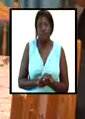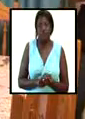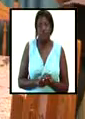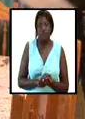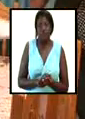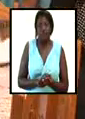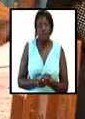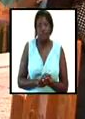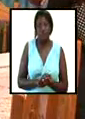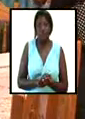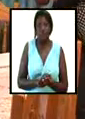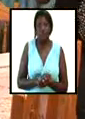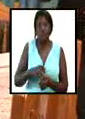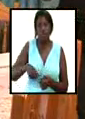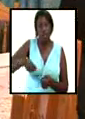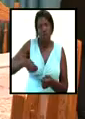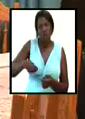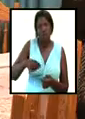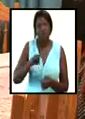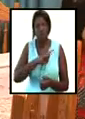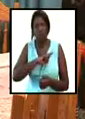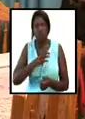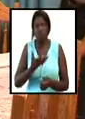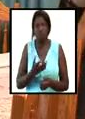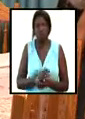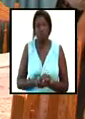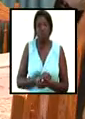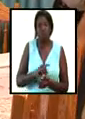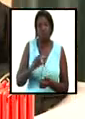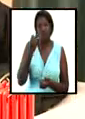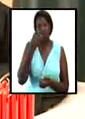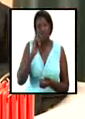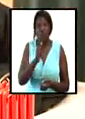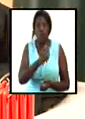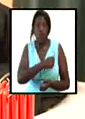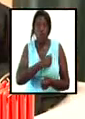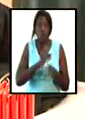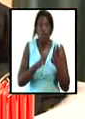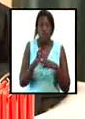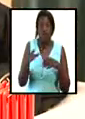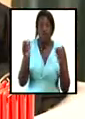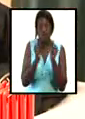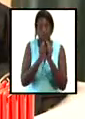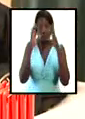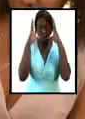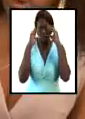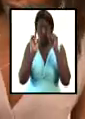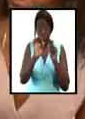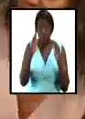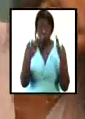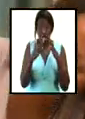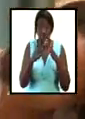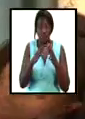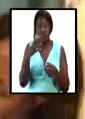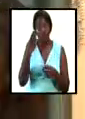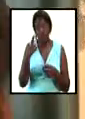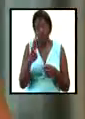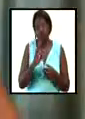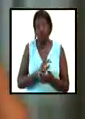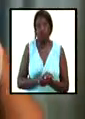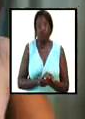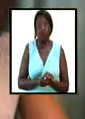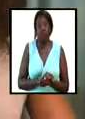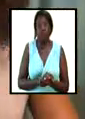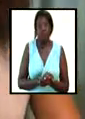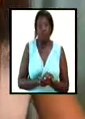And the bag? Oh, I told my mom I'm sleeping over at your house tonight. And are you? No, really. Richard and I are spending the